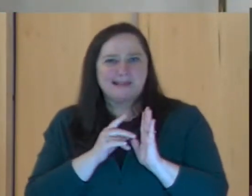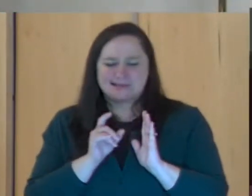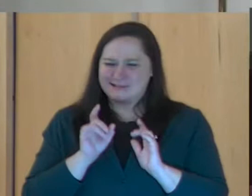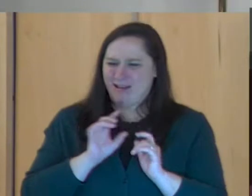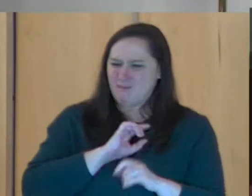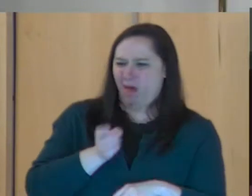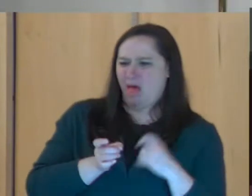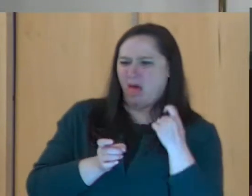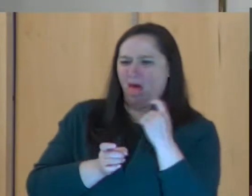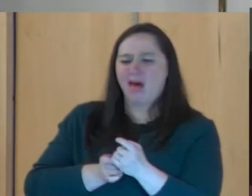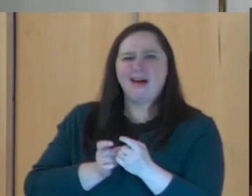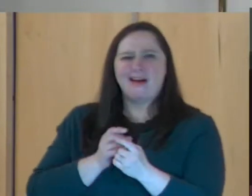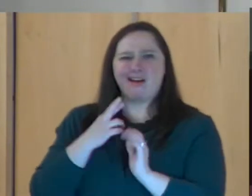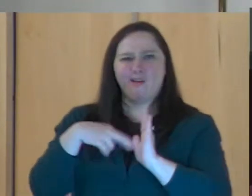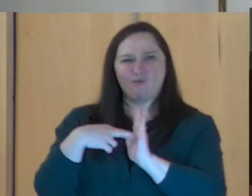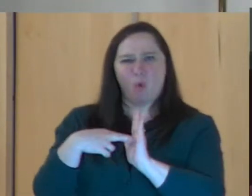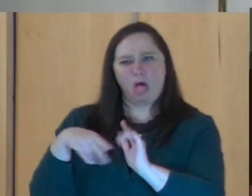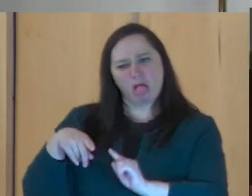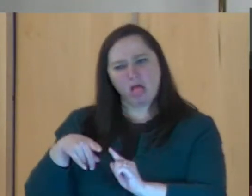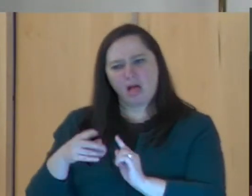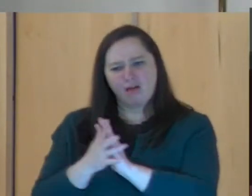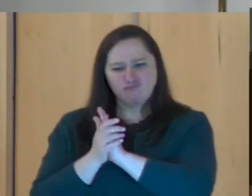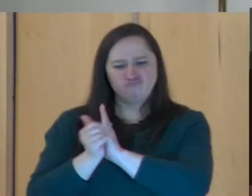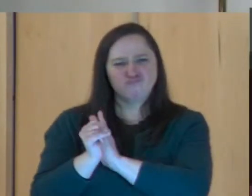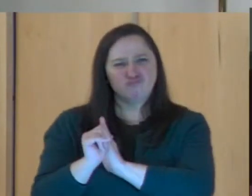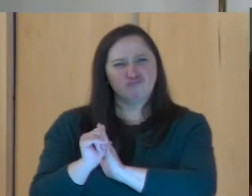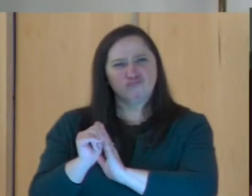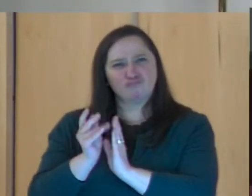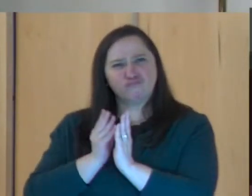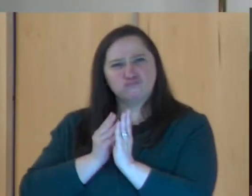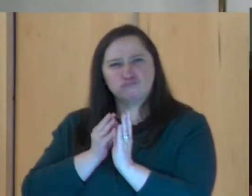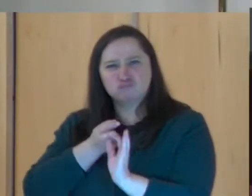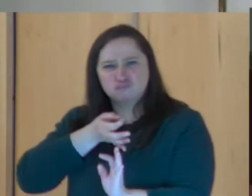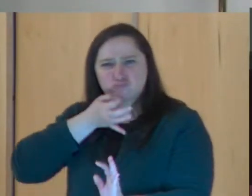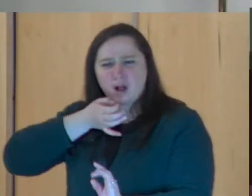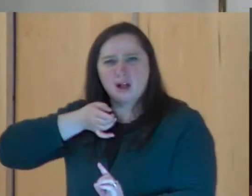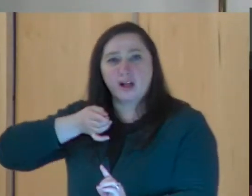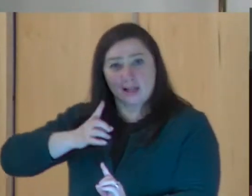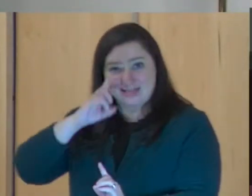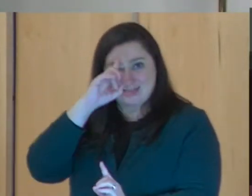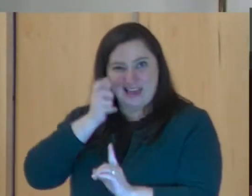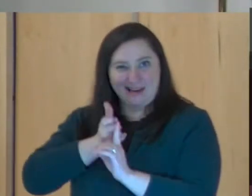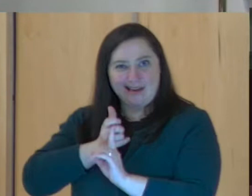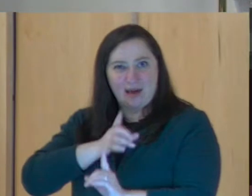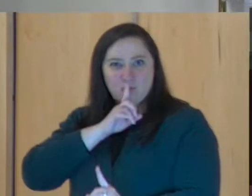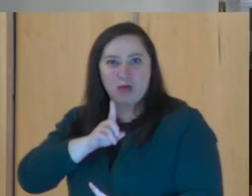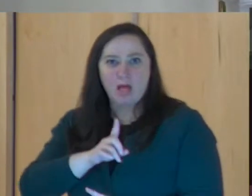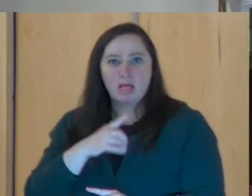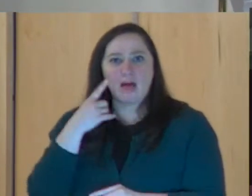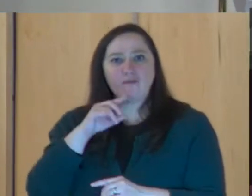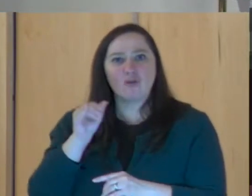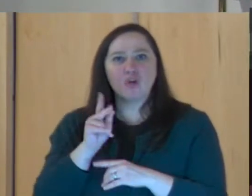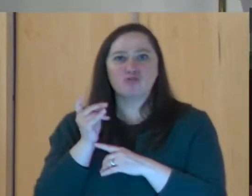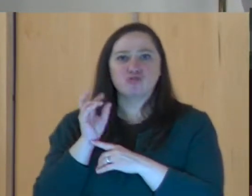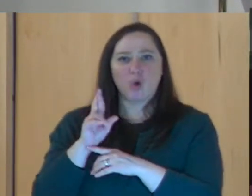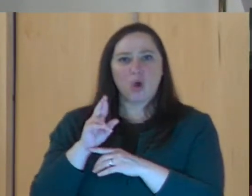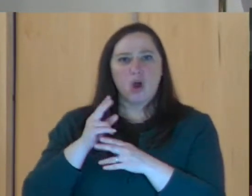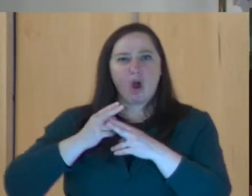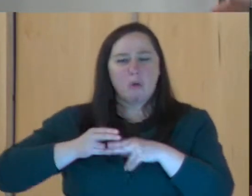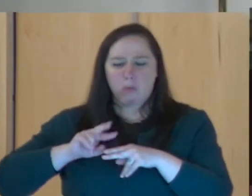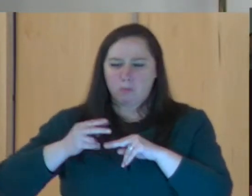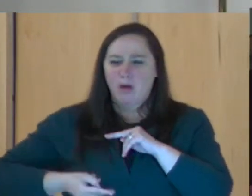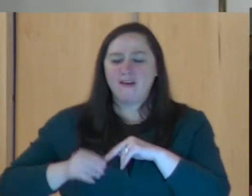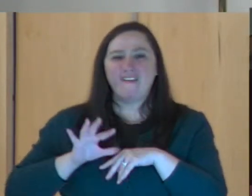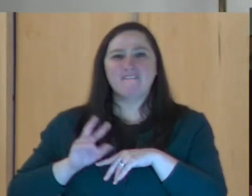him you want and he'll probably play it so convincingly that you'll think it's the real deal. For the Joker part, he lost like 52 pounds